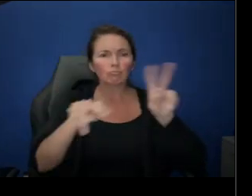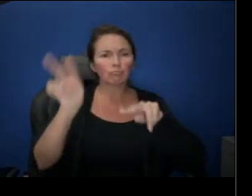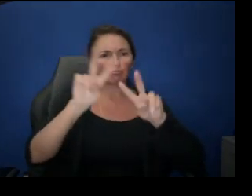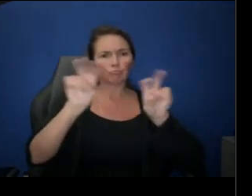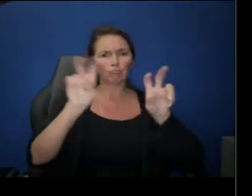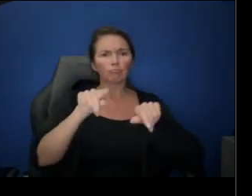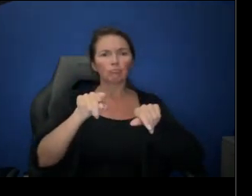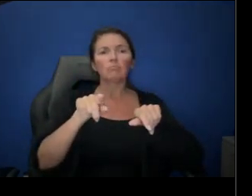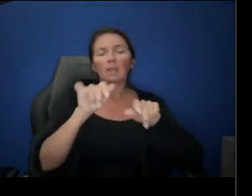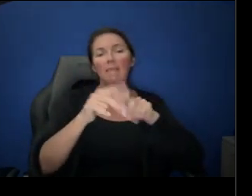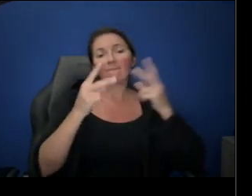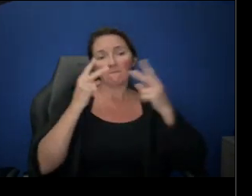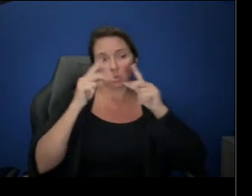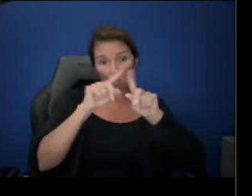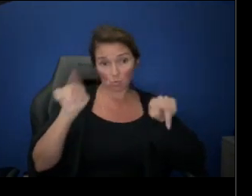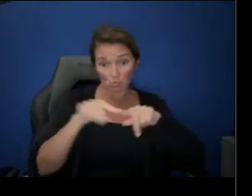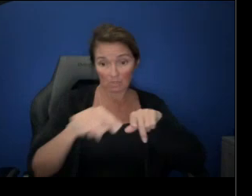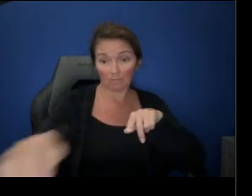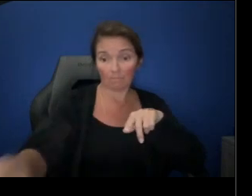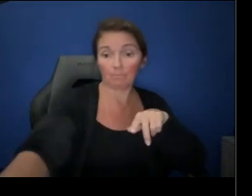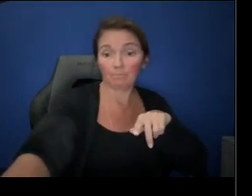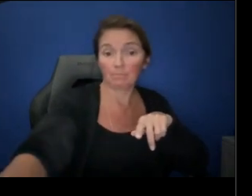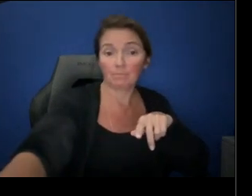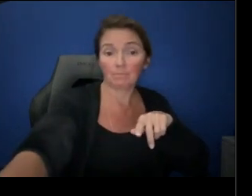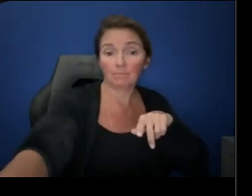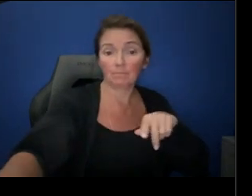the viewing screen.